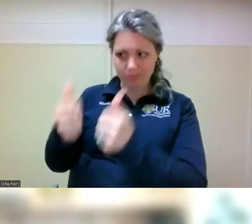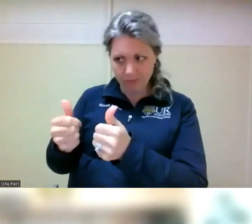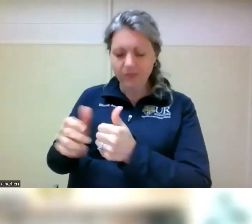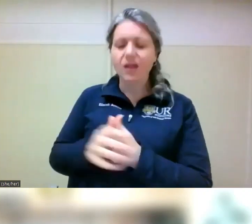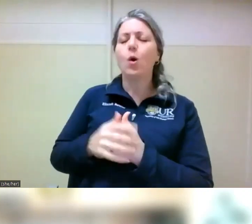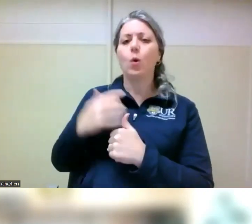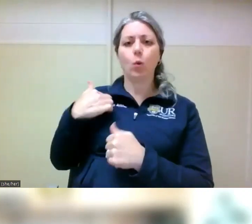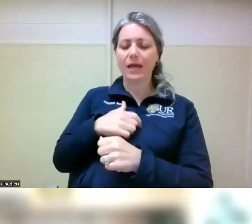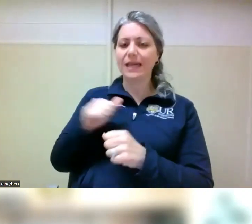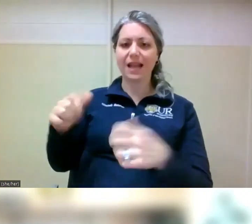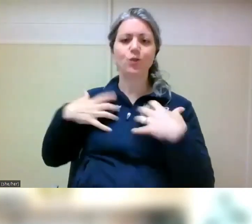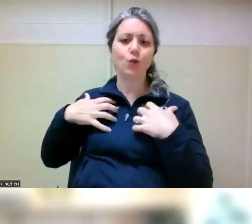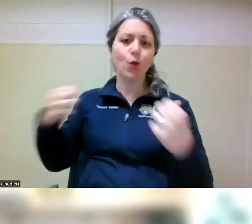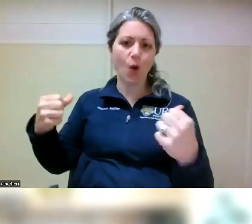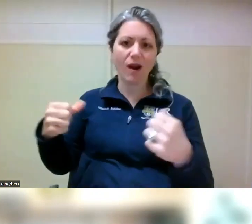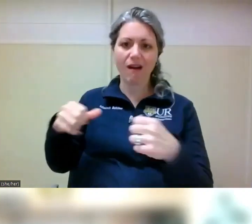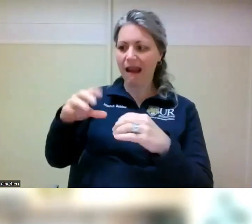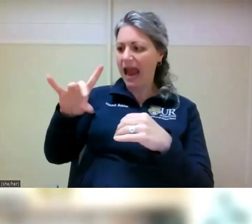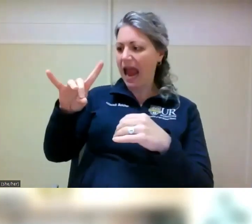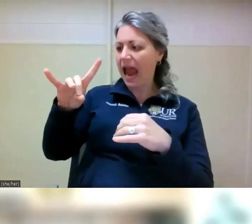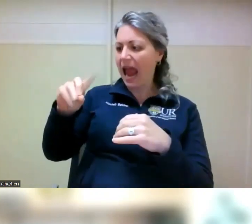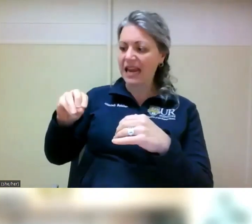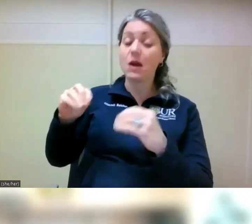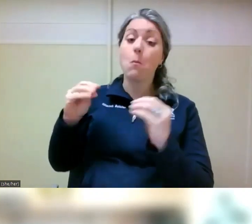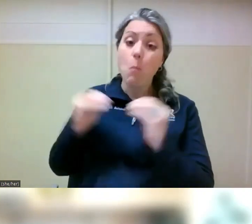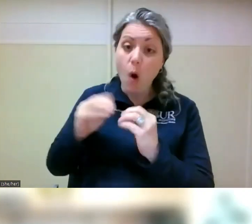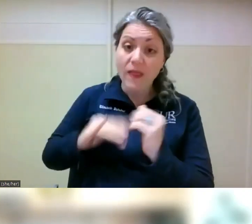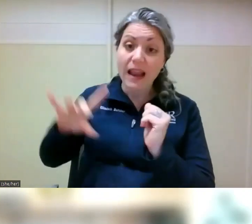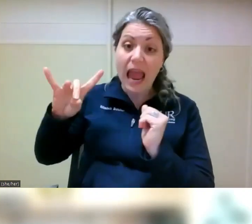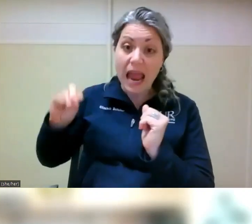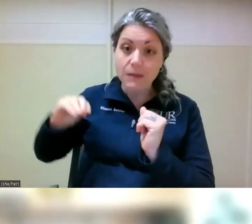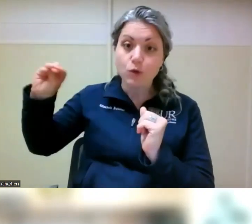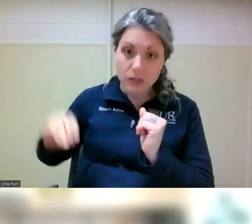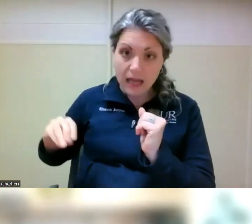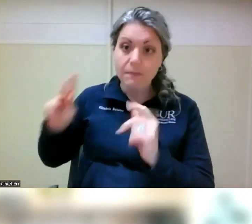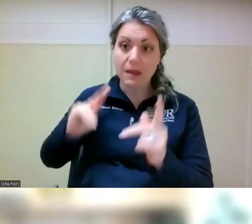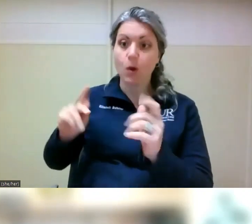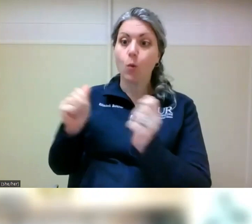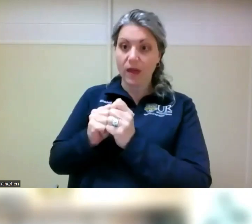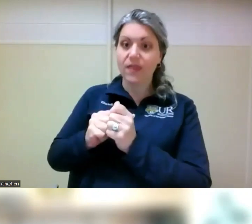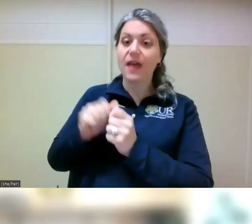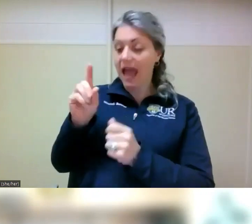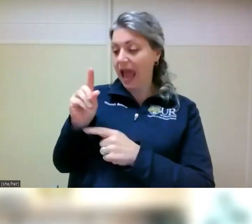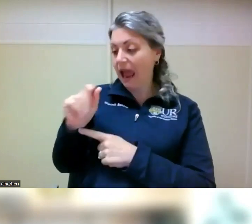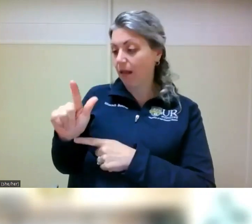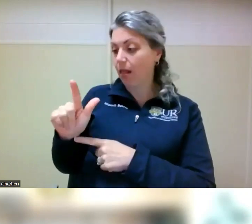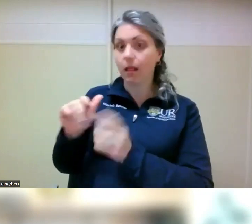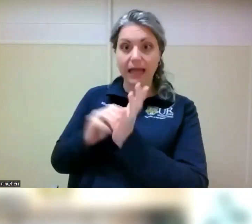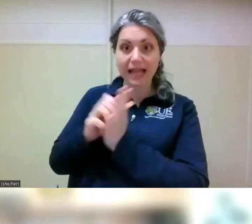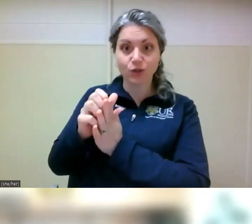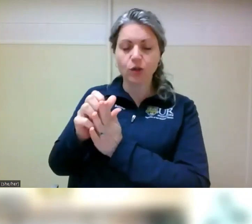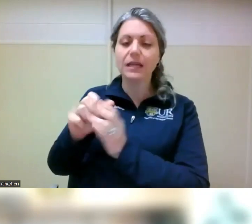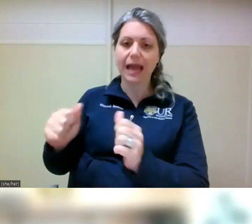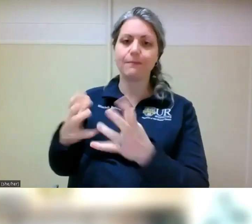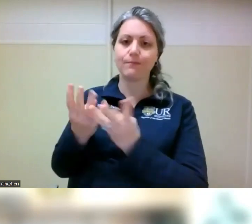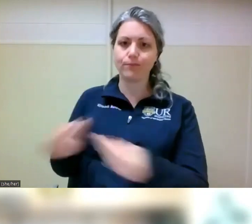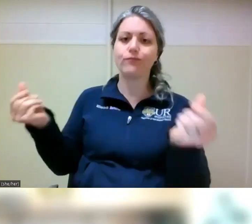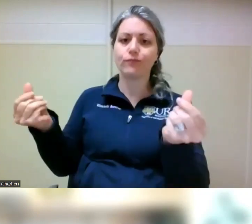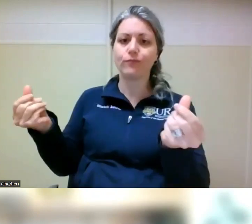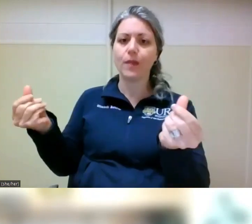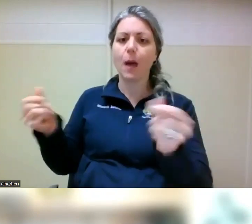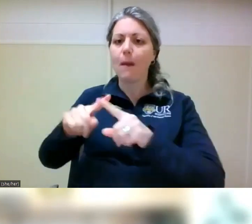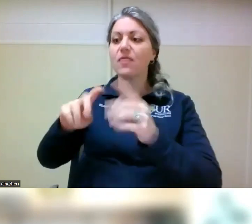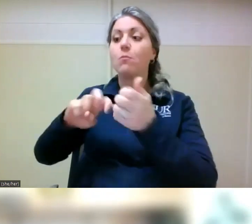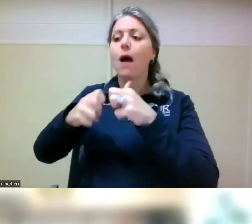We can get a cure upwards of 80%, greater than 80% of patients who come in with anal cancer. The problem is when you have advanced